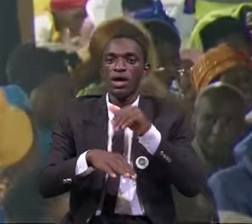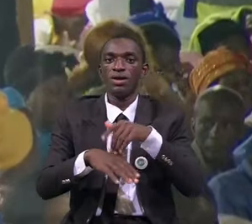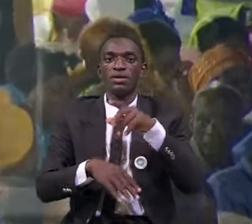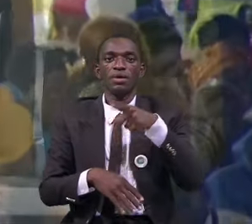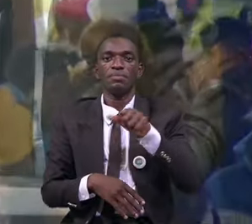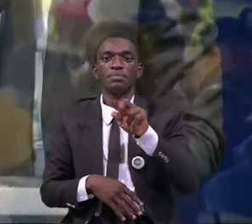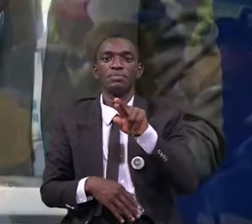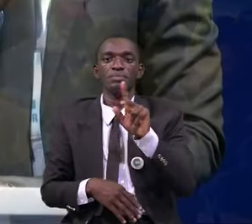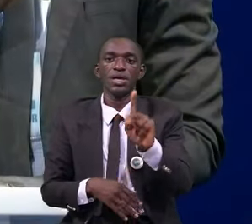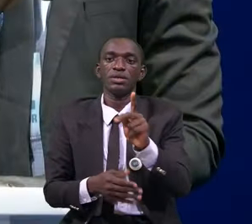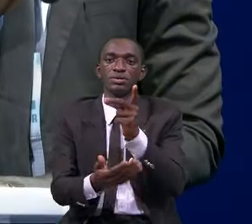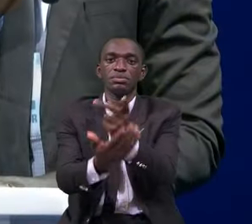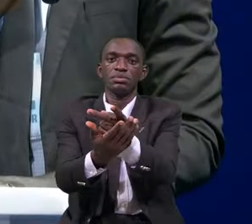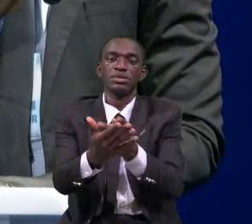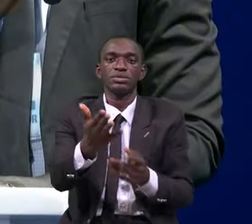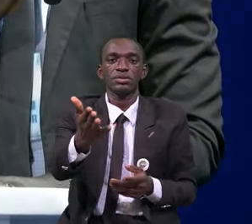centre, par derrière.